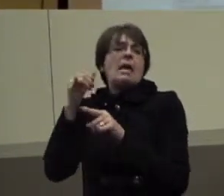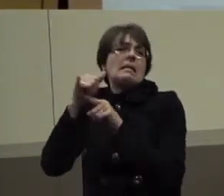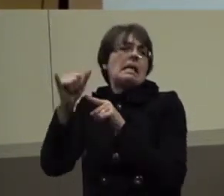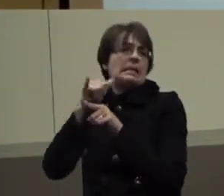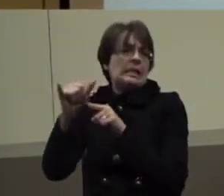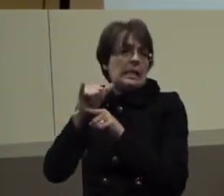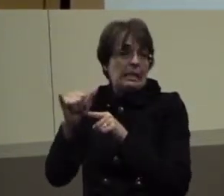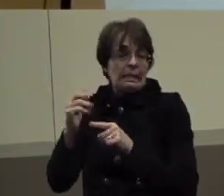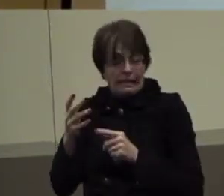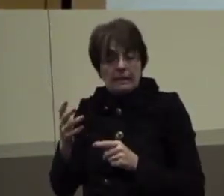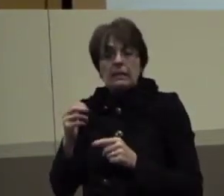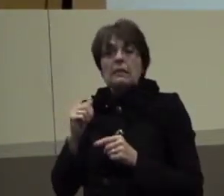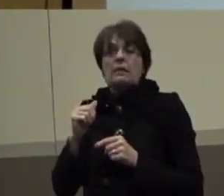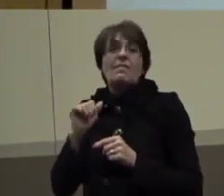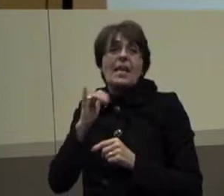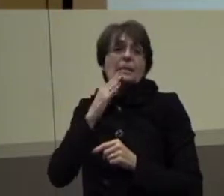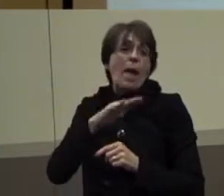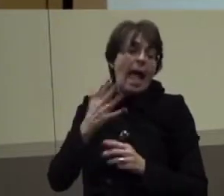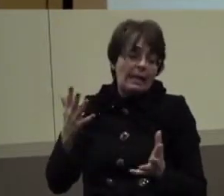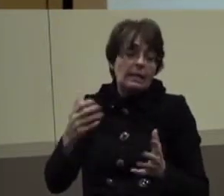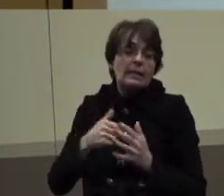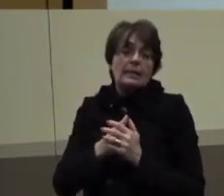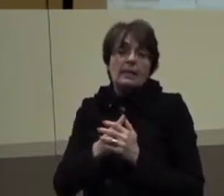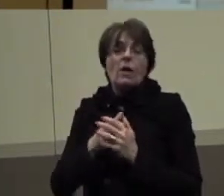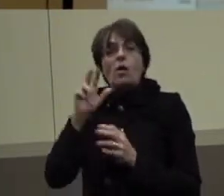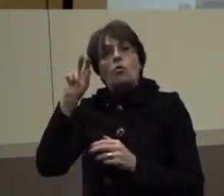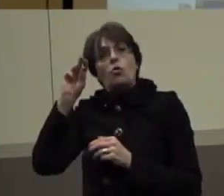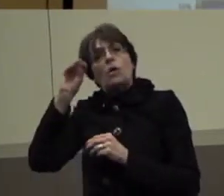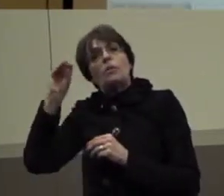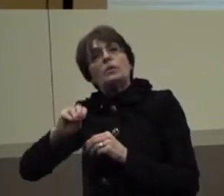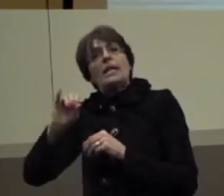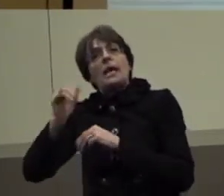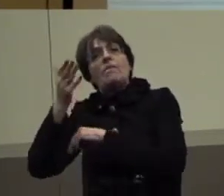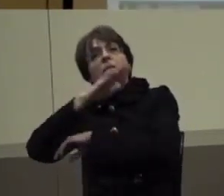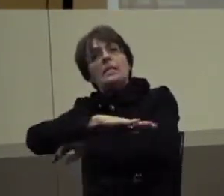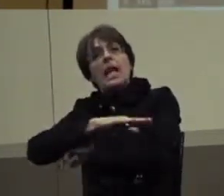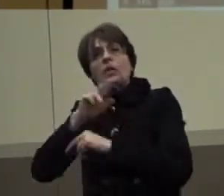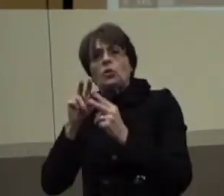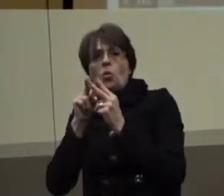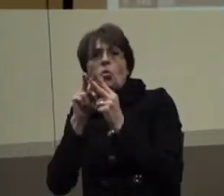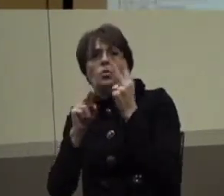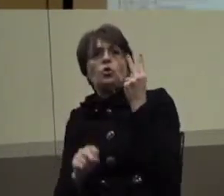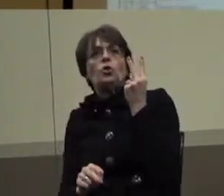which is bad, 30% of the day. So those two were